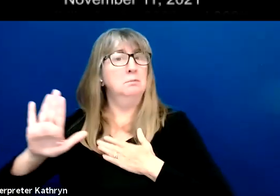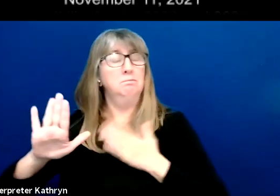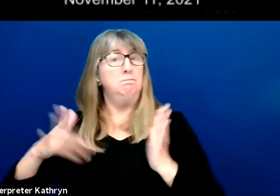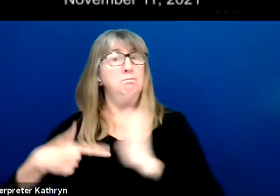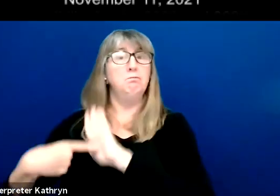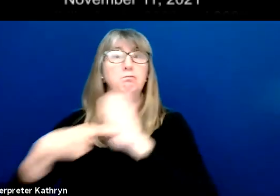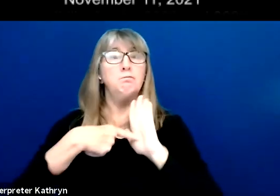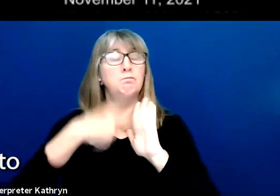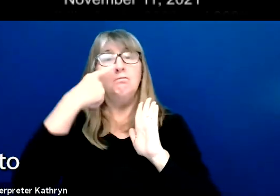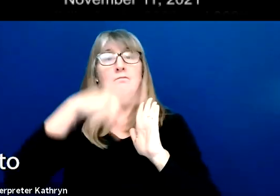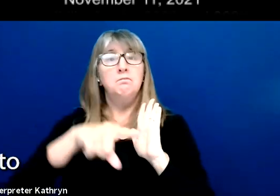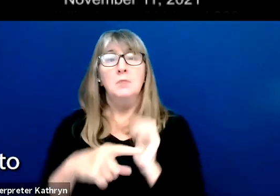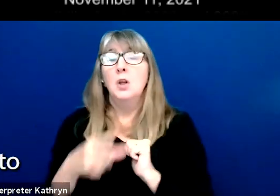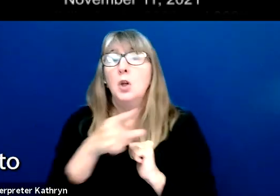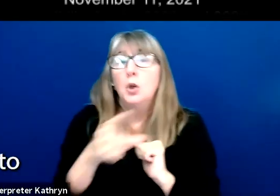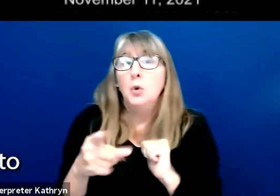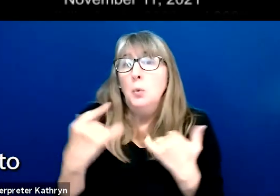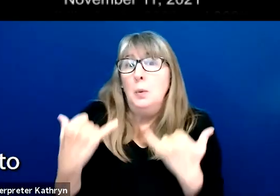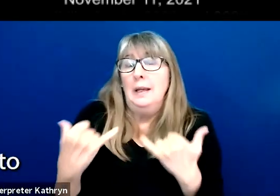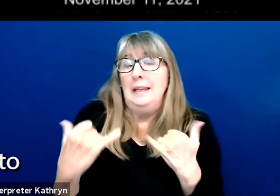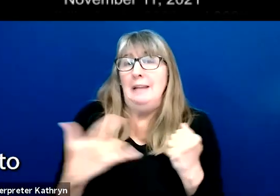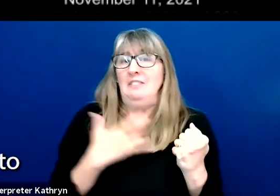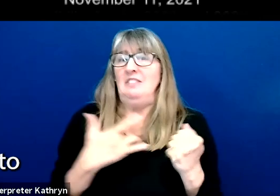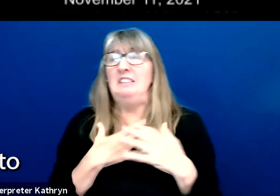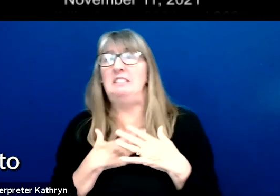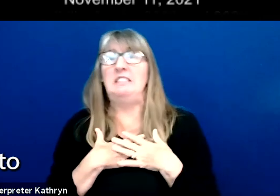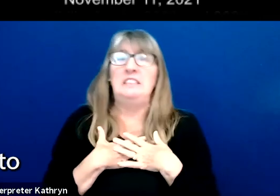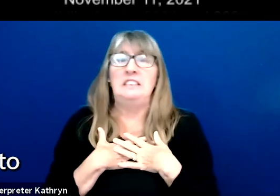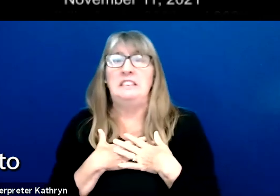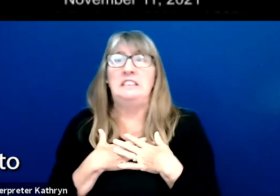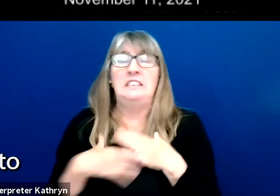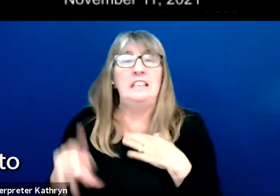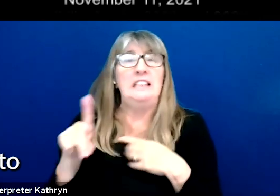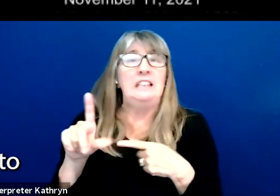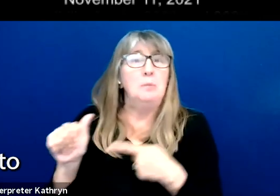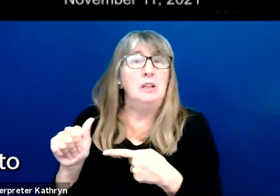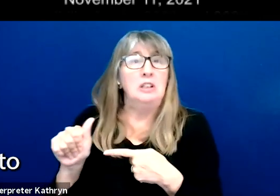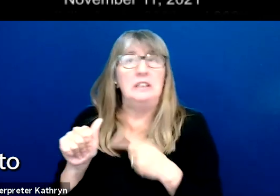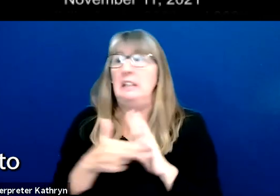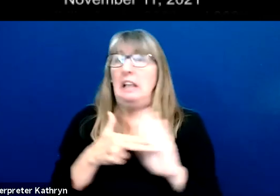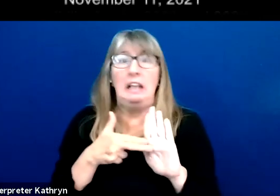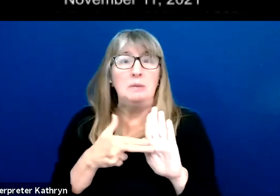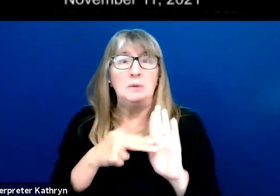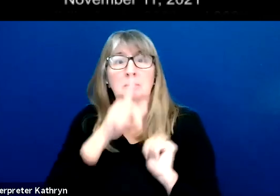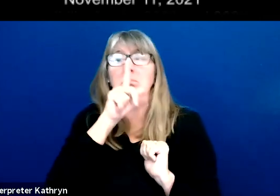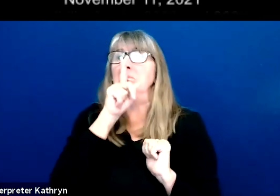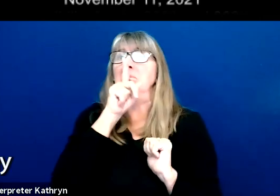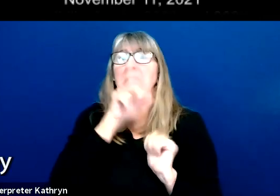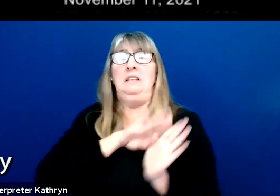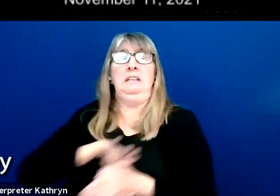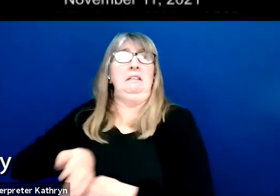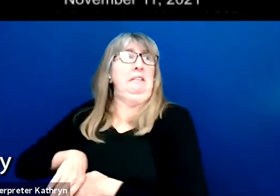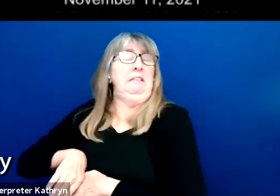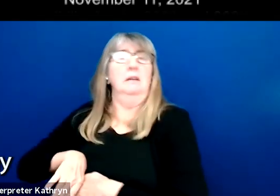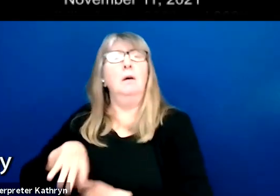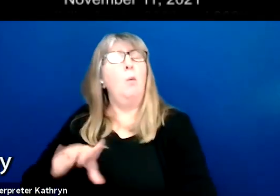there yet with embracing disability as an identity, I want to encourage you to